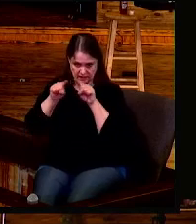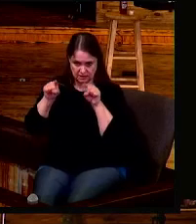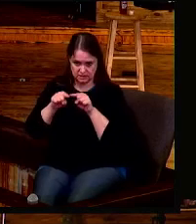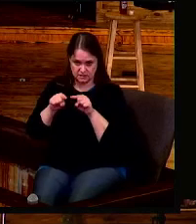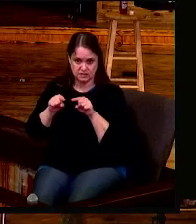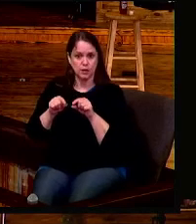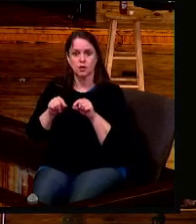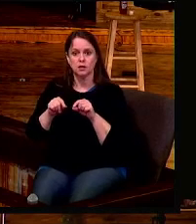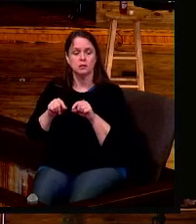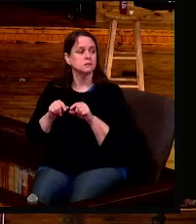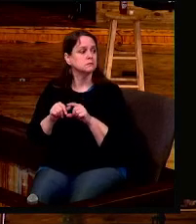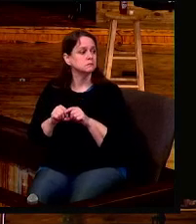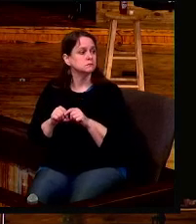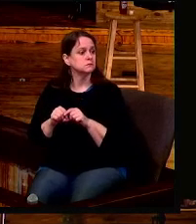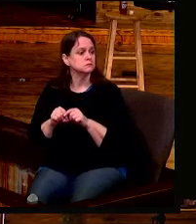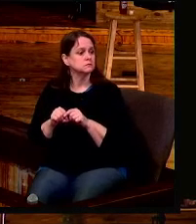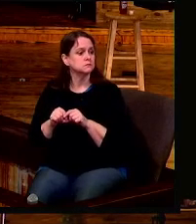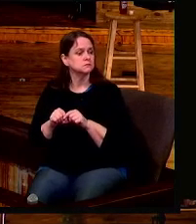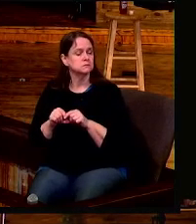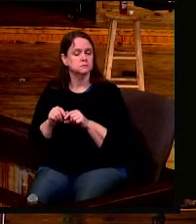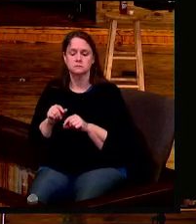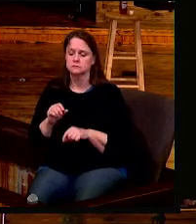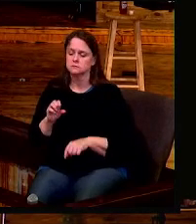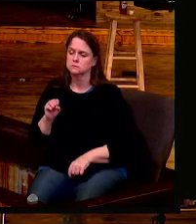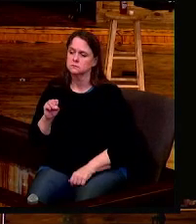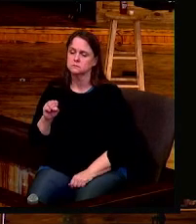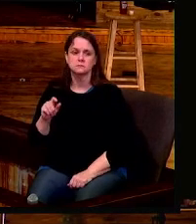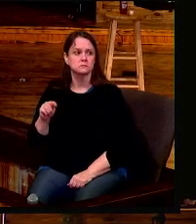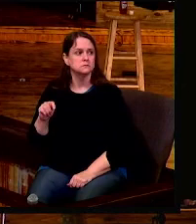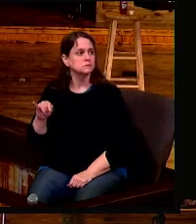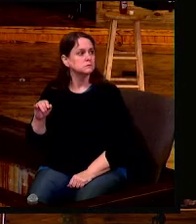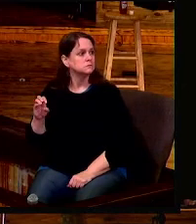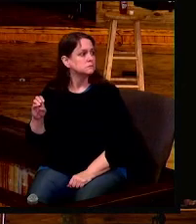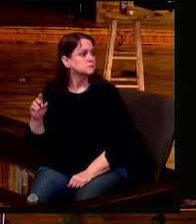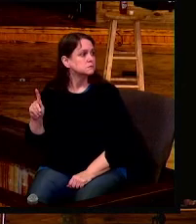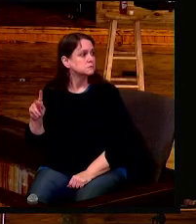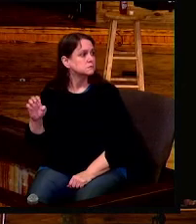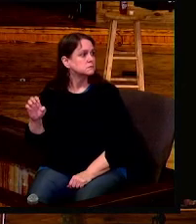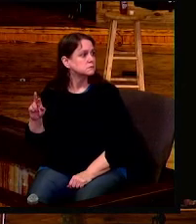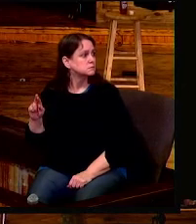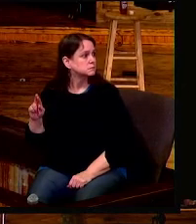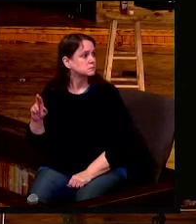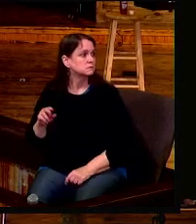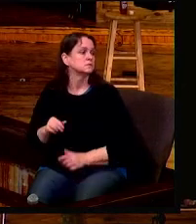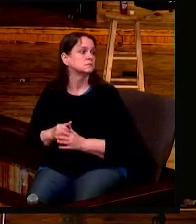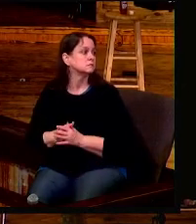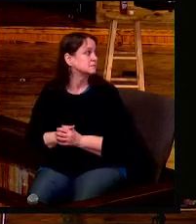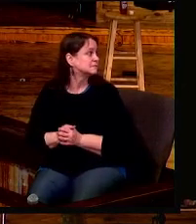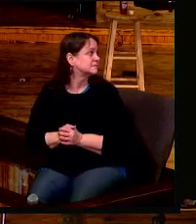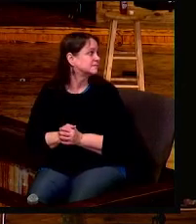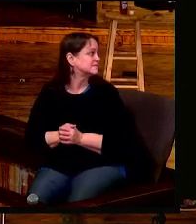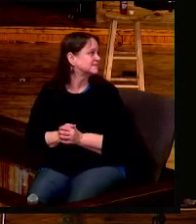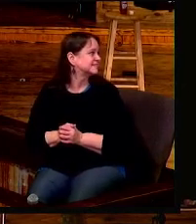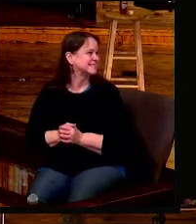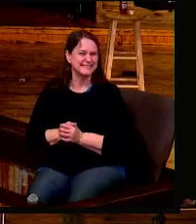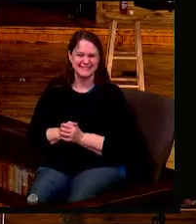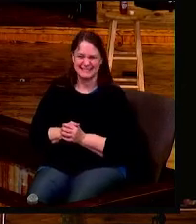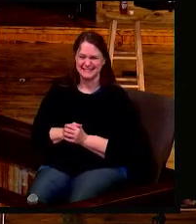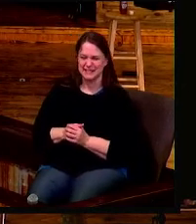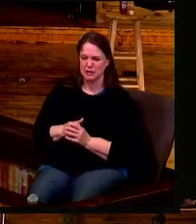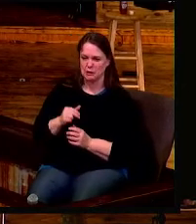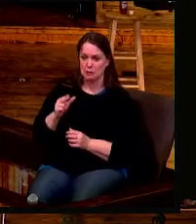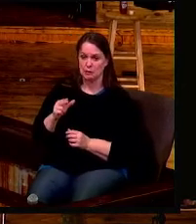right beside this particular sticker was the King's Trail sticker. Well, the two stickers did not match